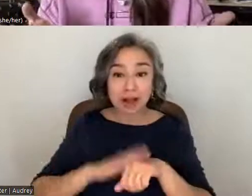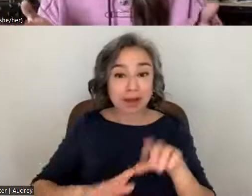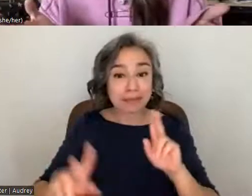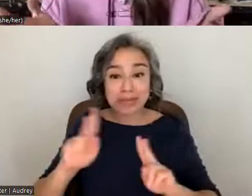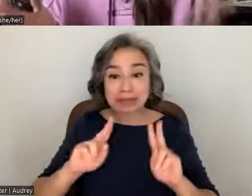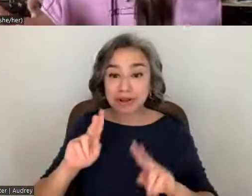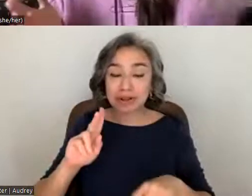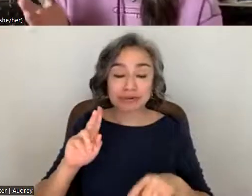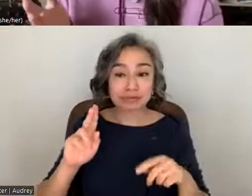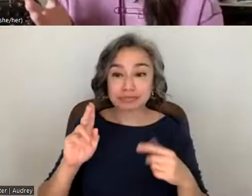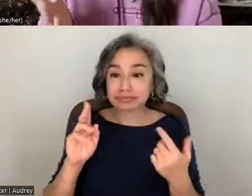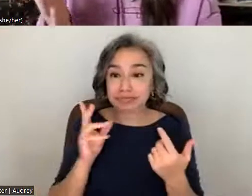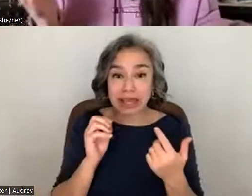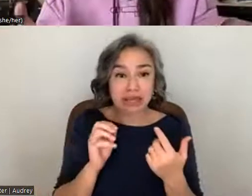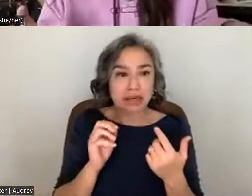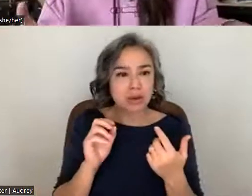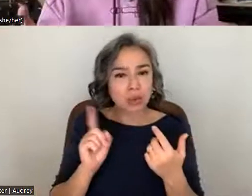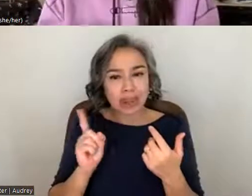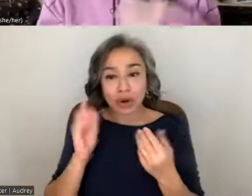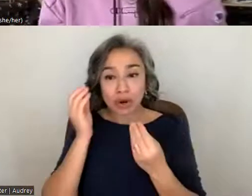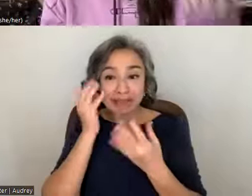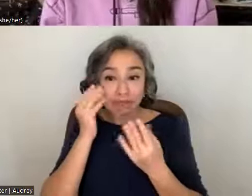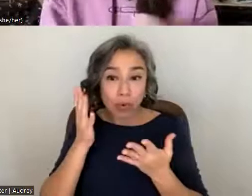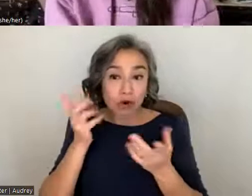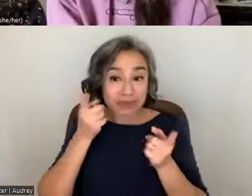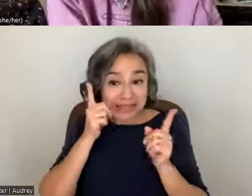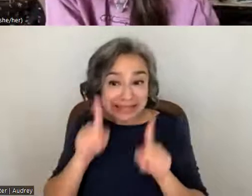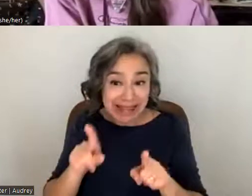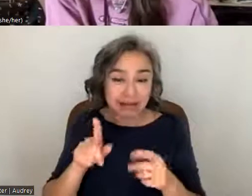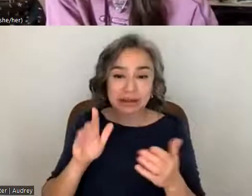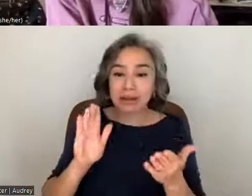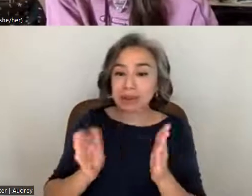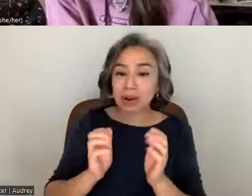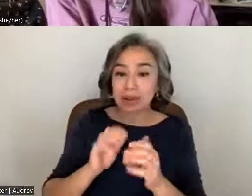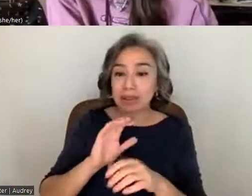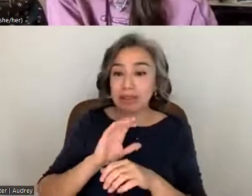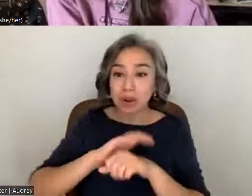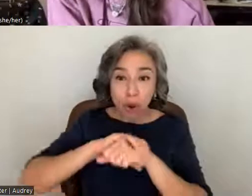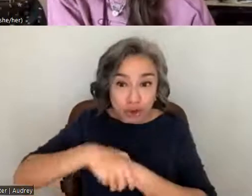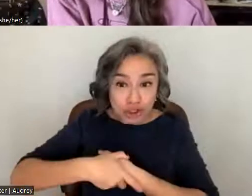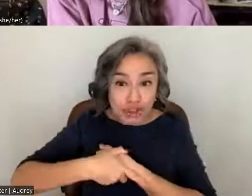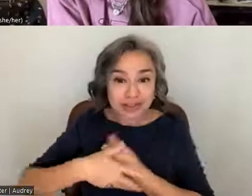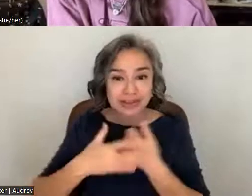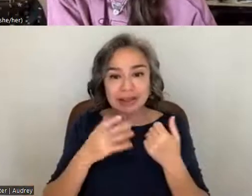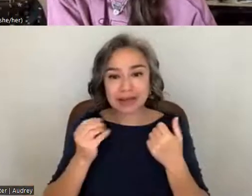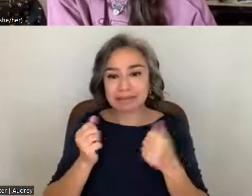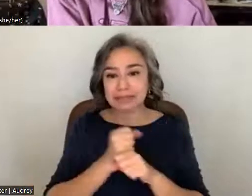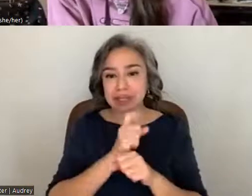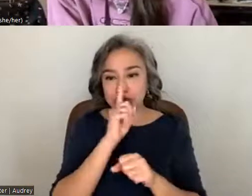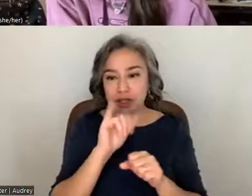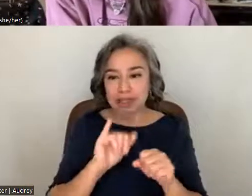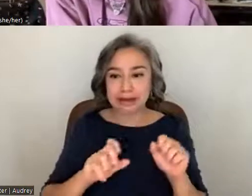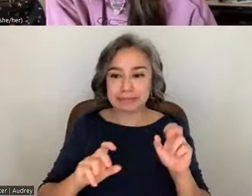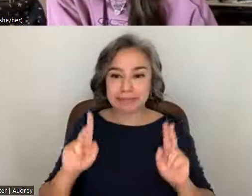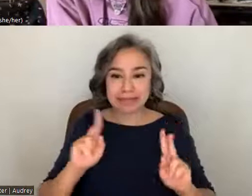you know, the lines of informed consent versus coercion, and ensuring that folks are, you know,